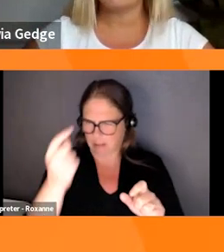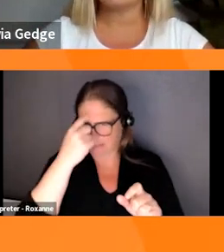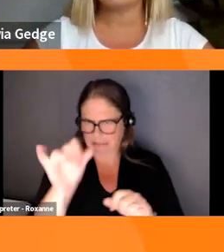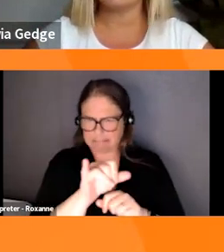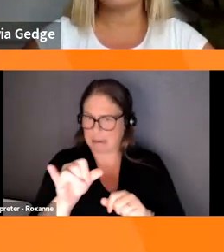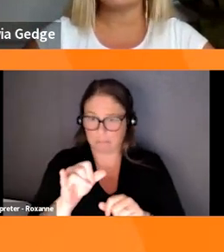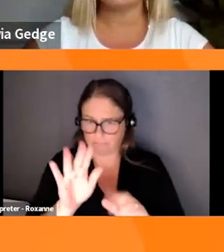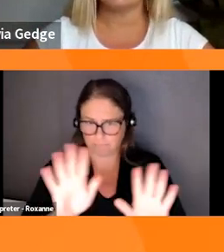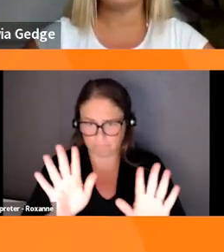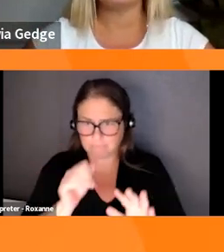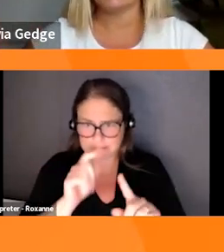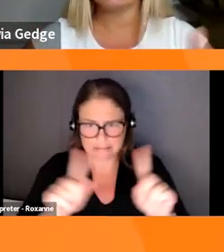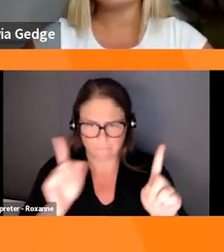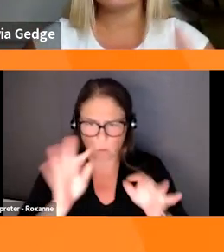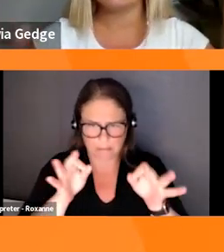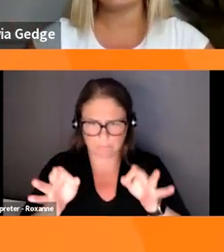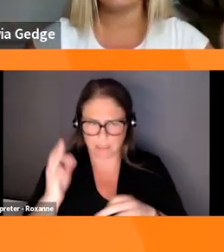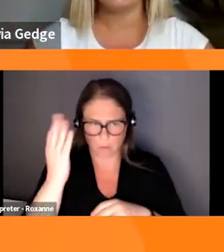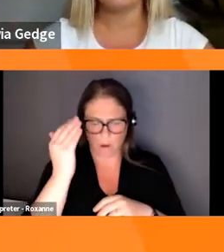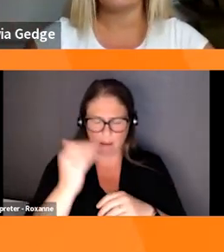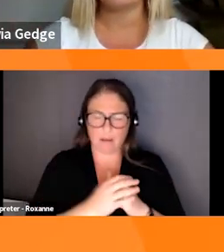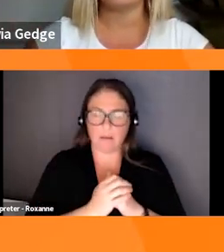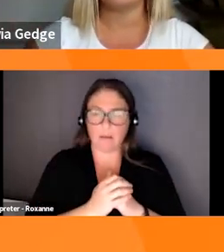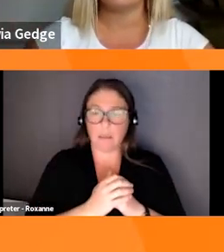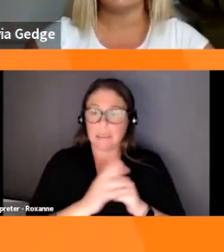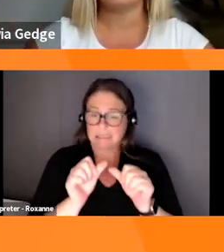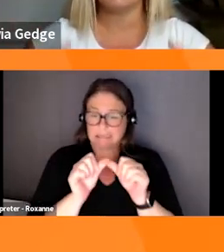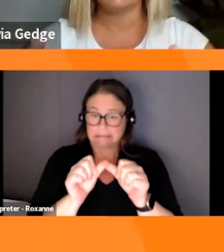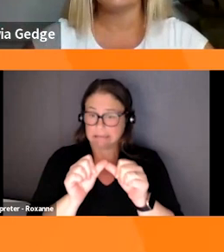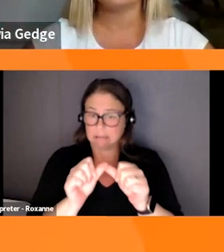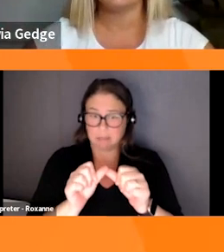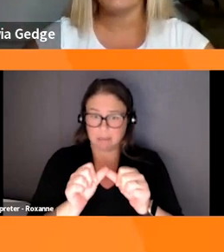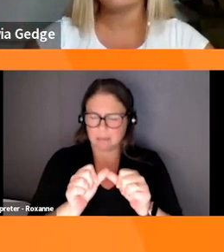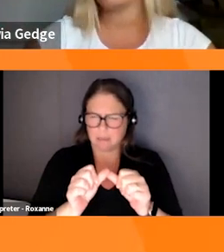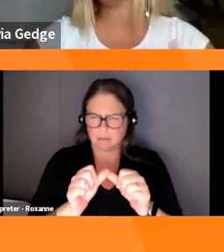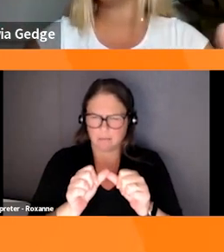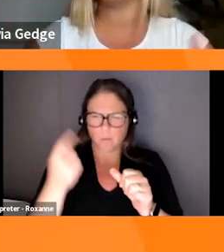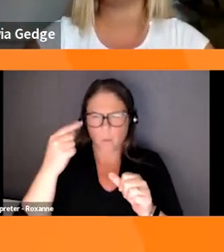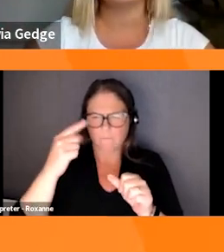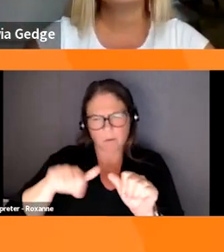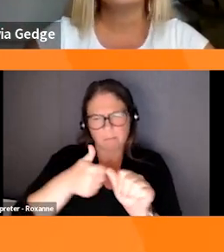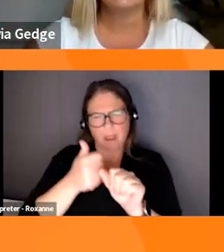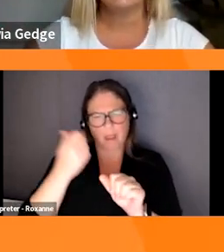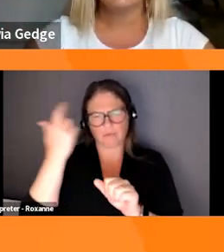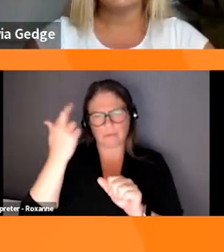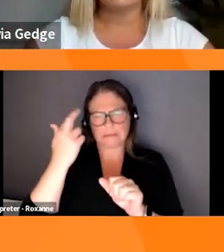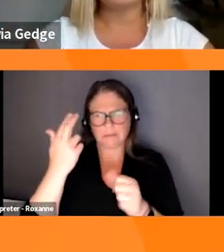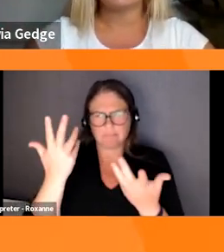are the benefits of the sustainability? And this is, why we are here today, to really understand why should I do